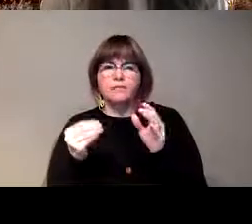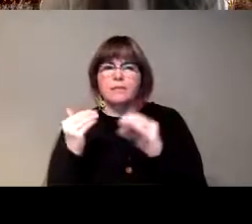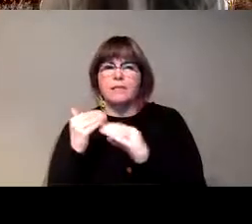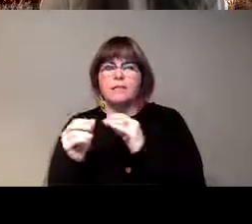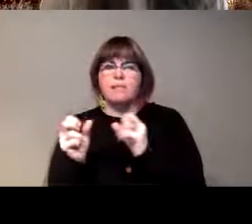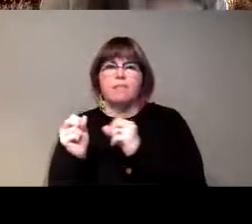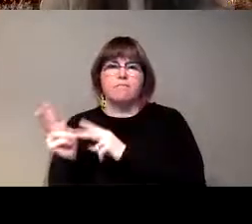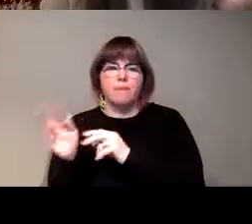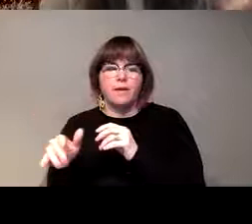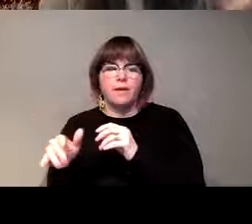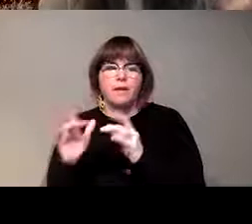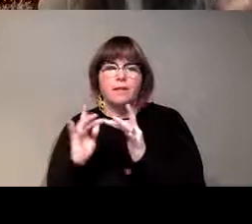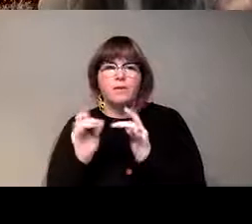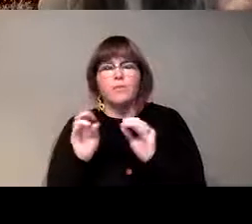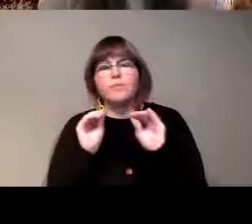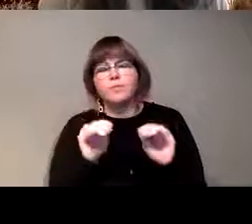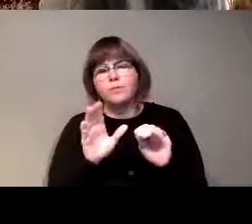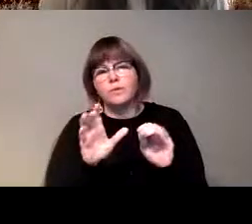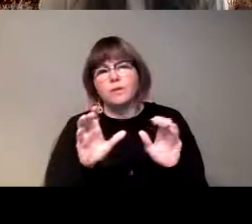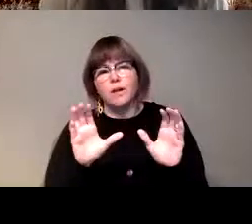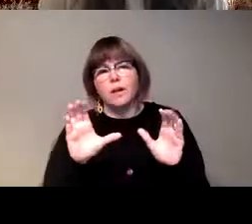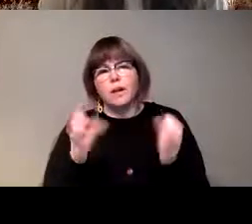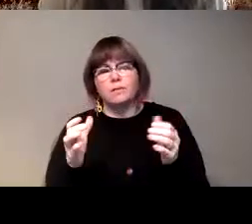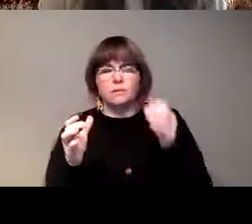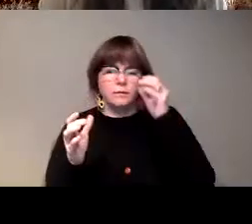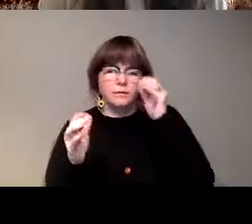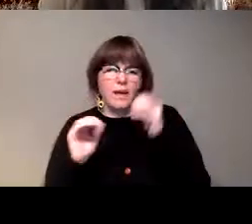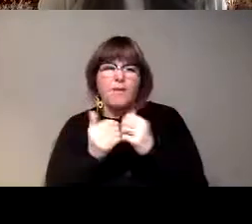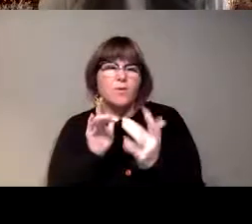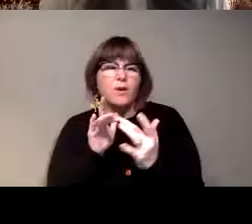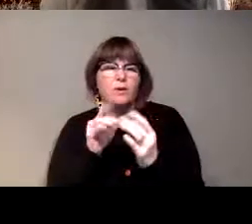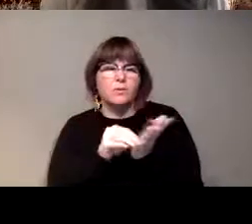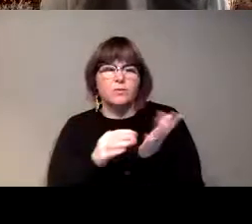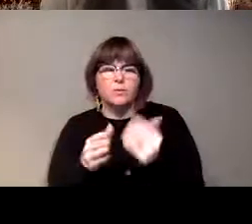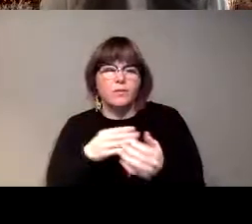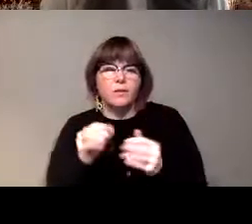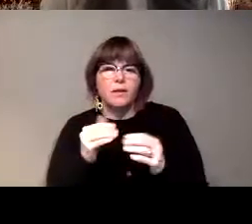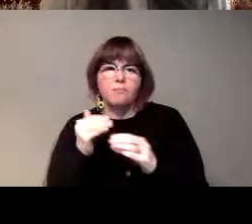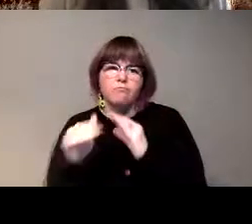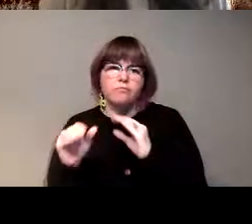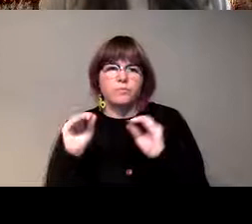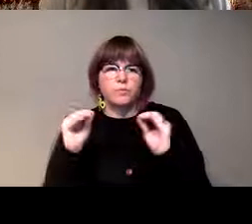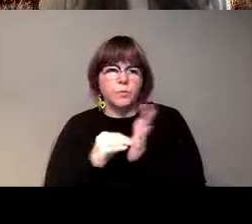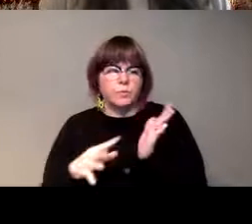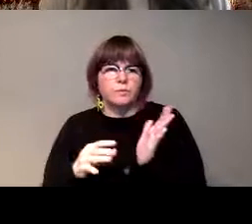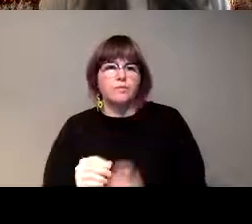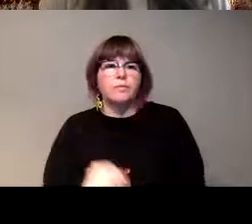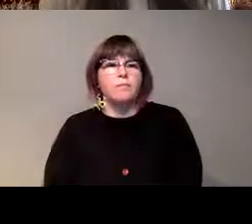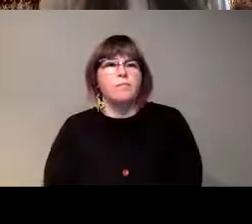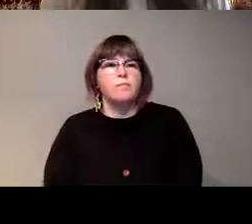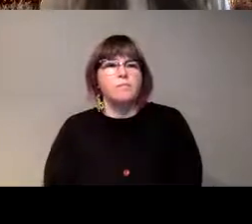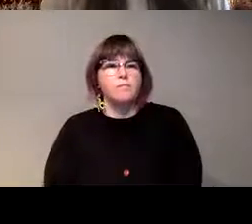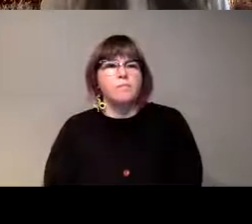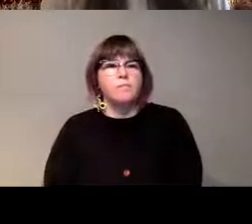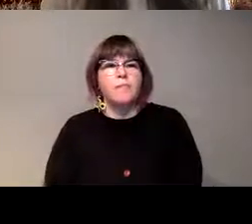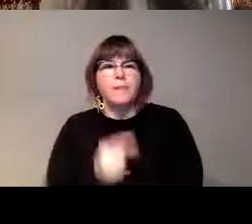that join link or put it on your class LMS or however you contact your students. You can send that to your students. And then if you click this little